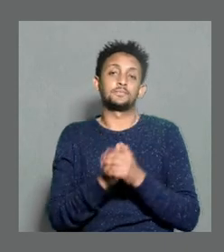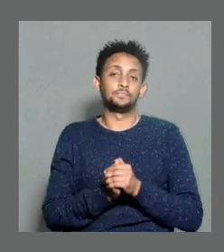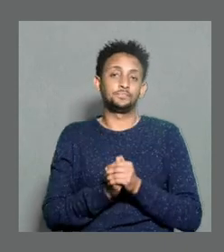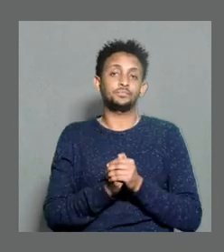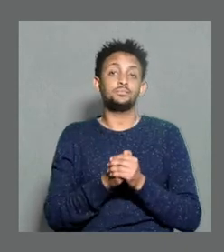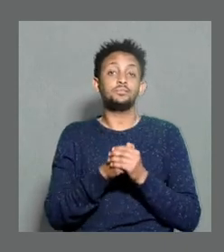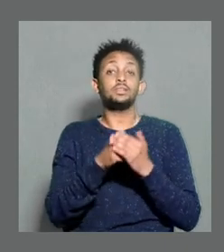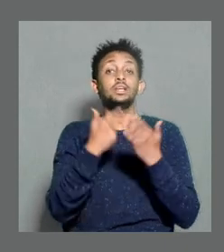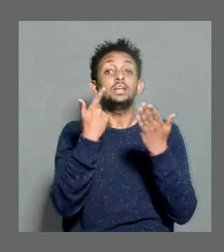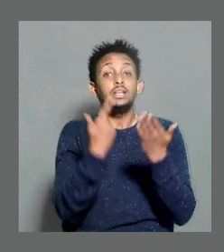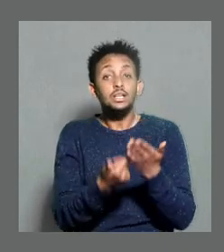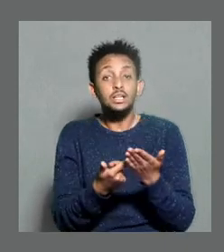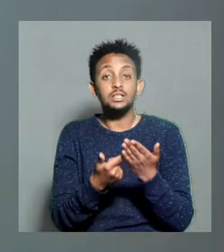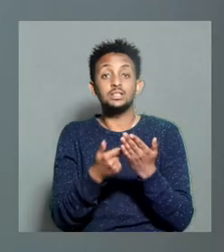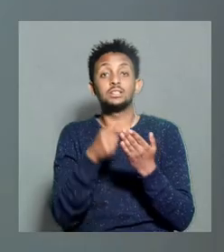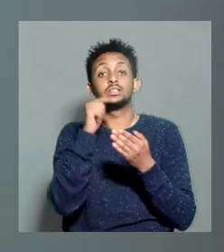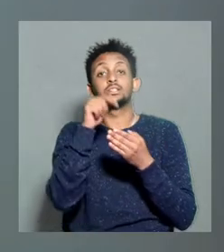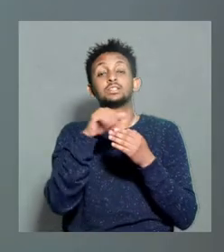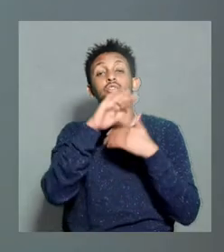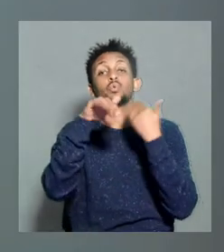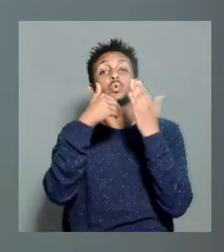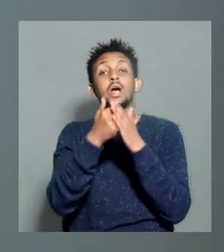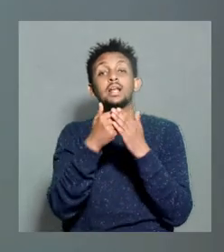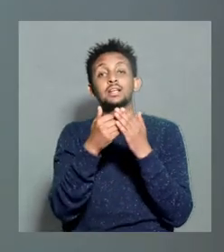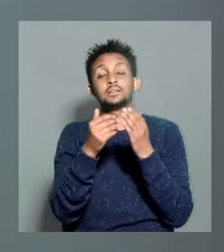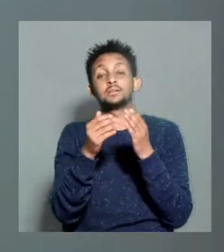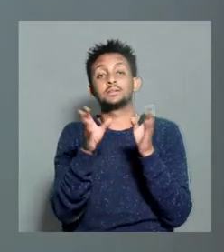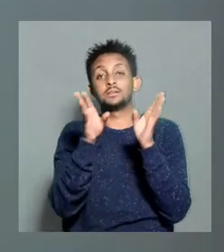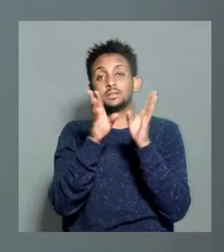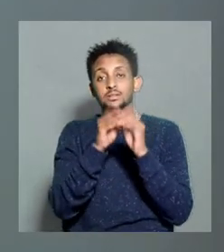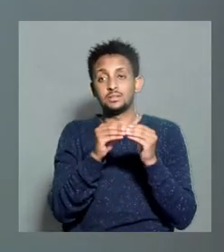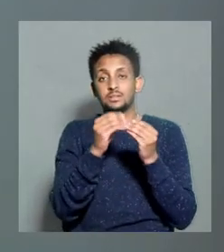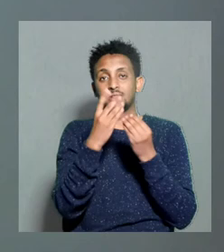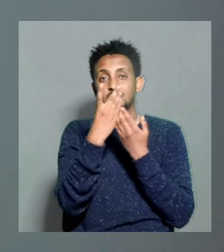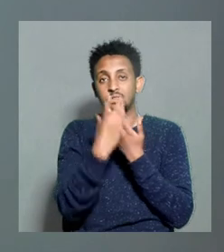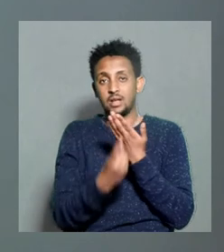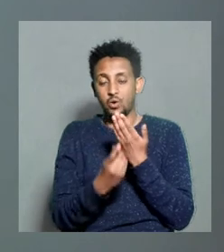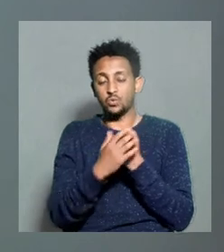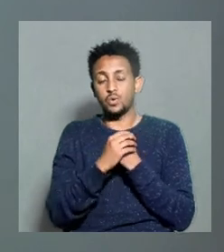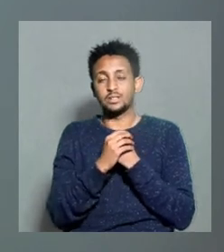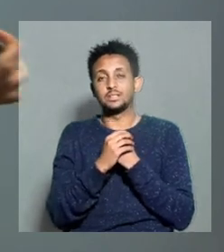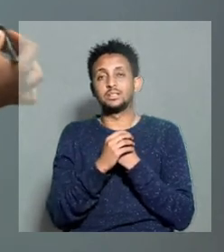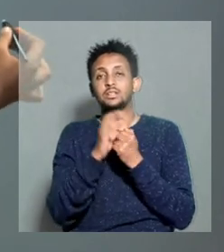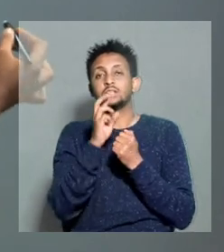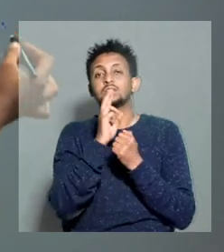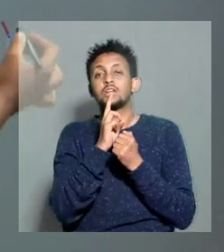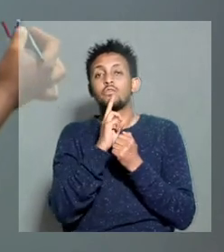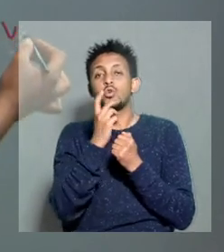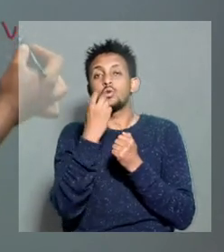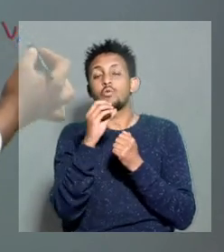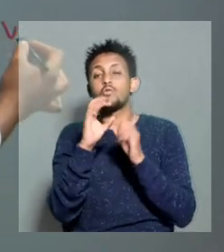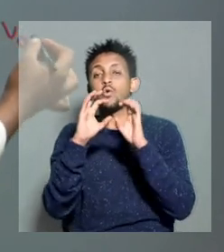Here, since it is totally immersed, downward, totally immersed, the volume of